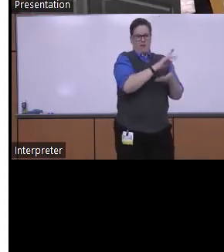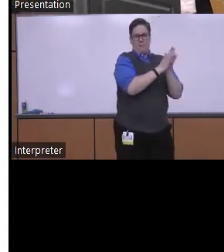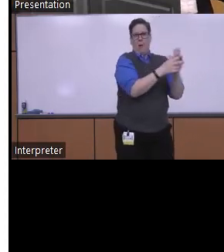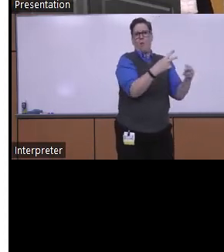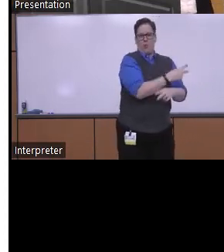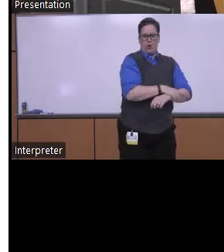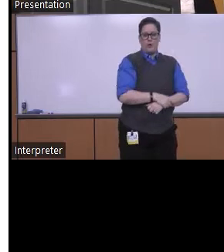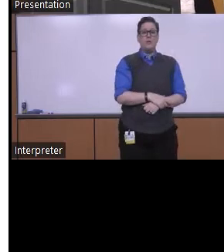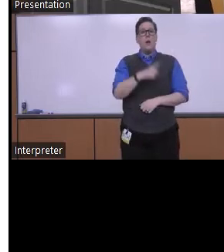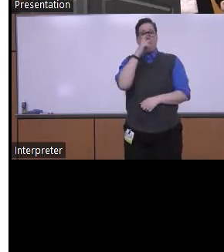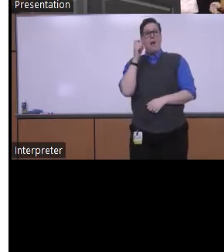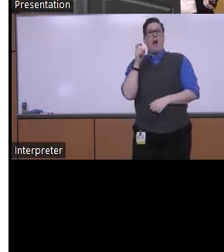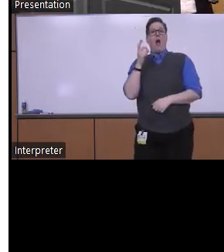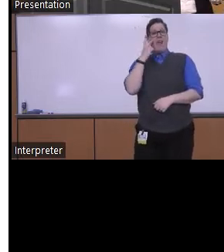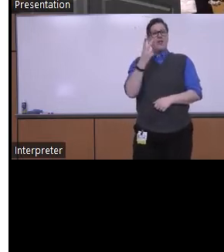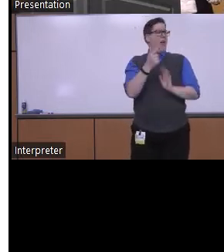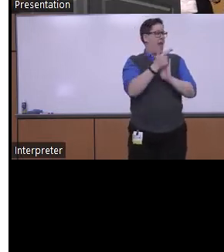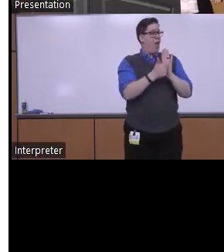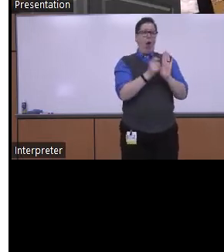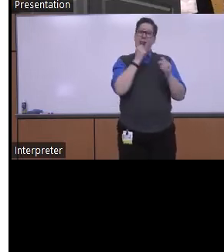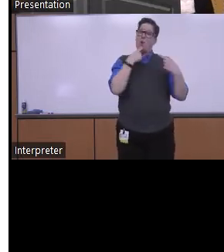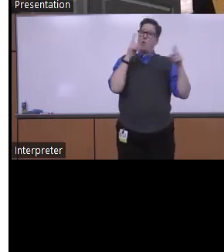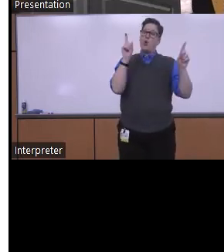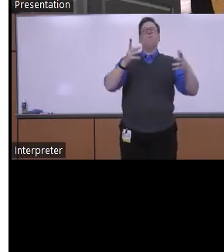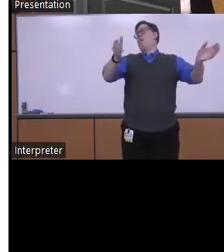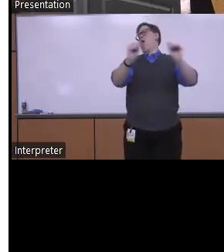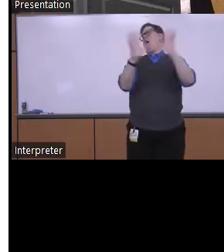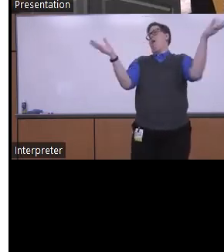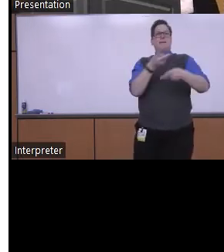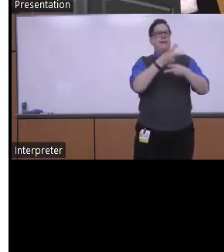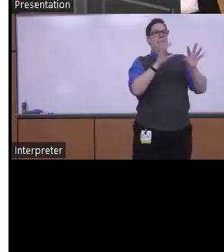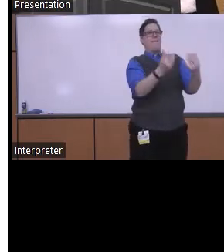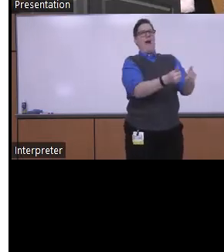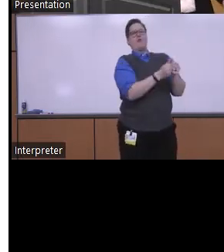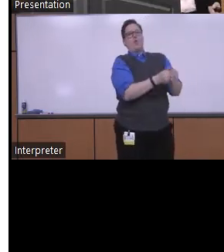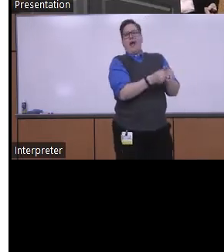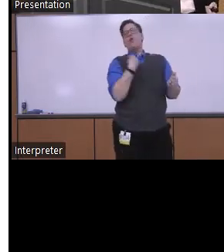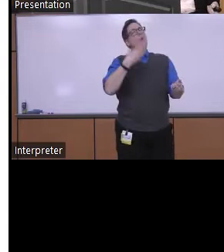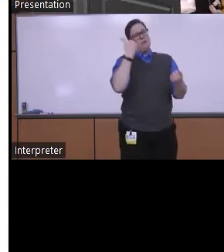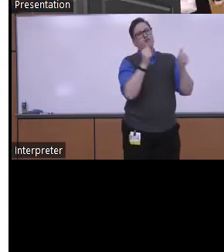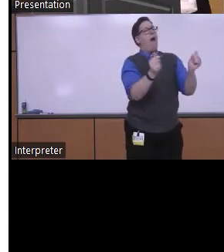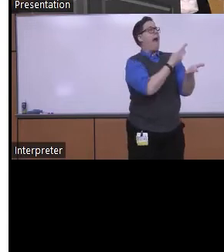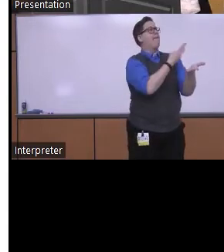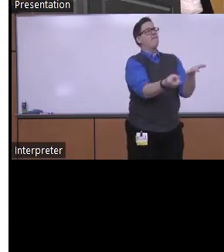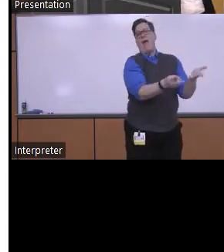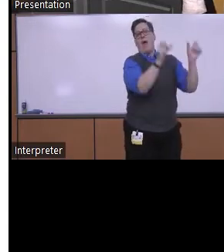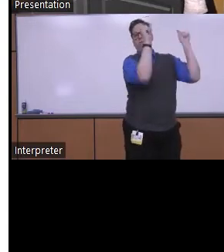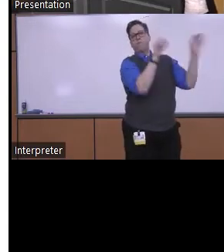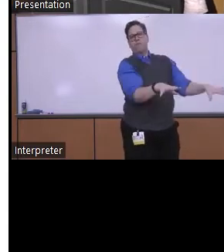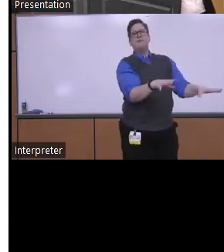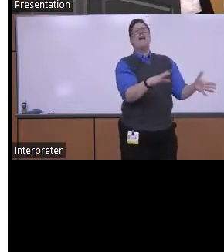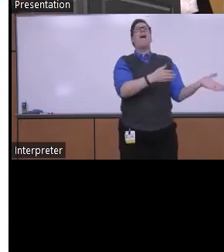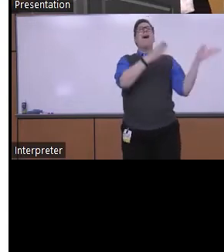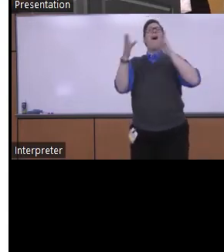view the deficiency of this family preservation program as evidence, again, that family preservation tried and failed. And this sets the stage for